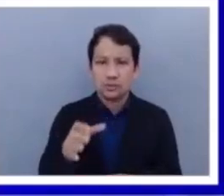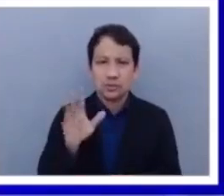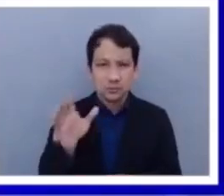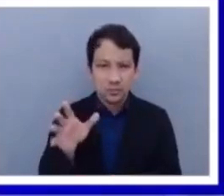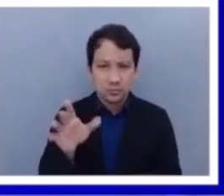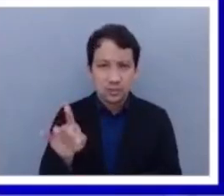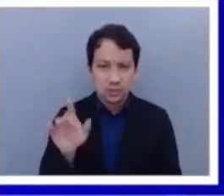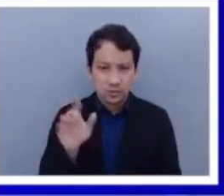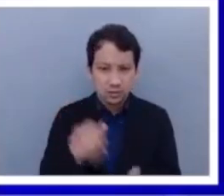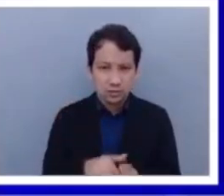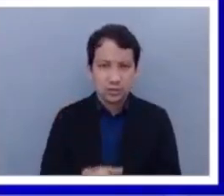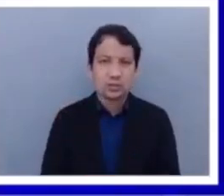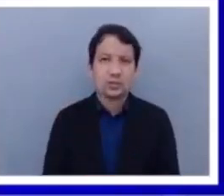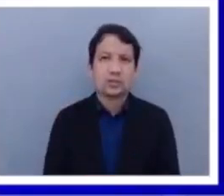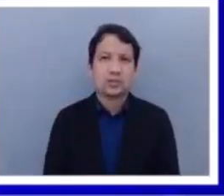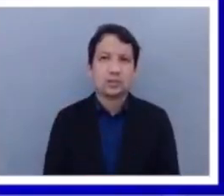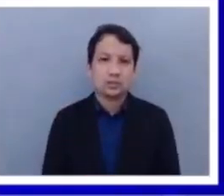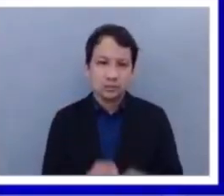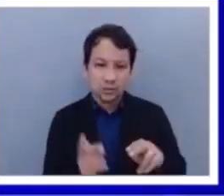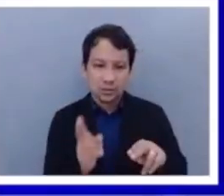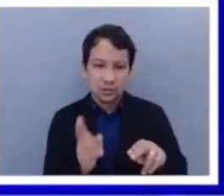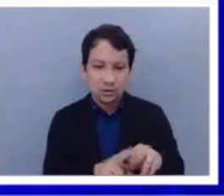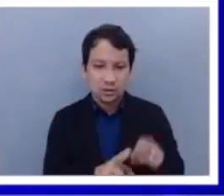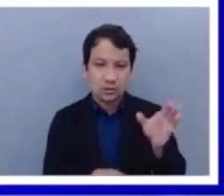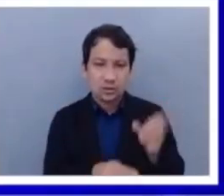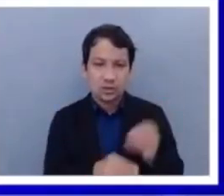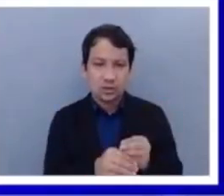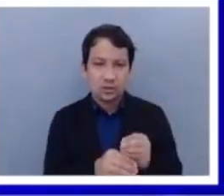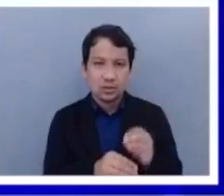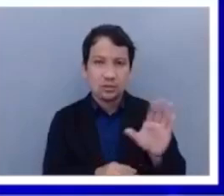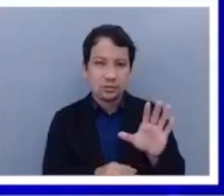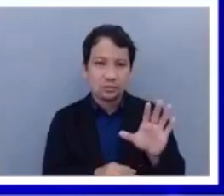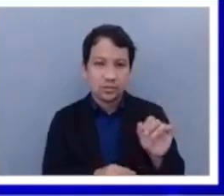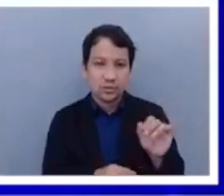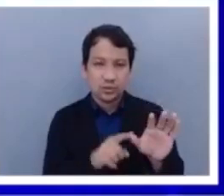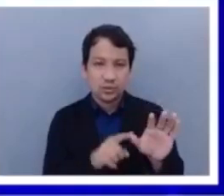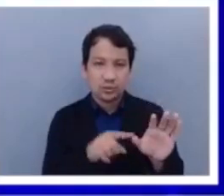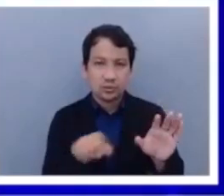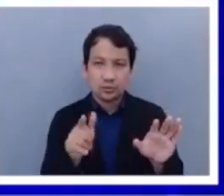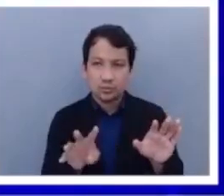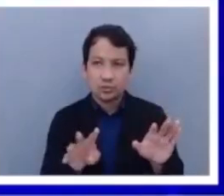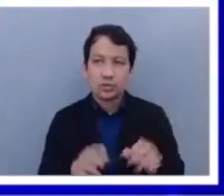158,000 ang dagdag galing doon sa 15 to 24. At saka